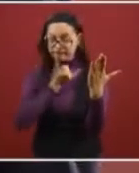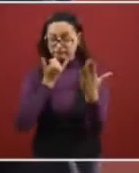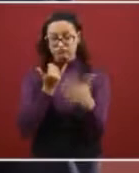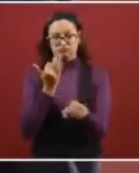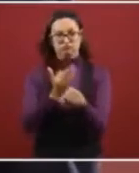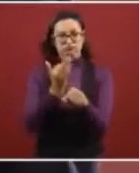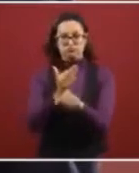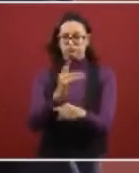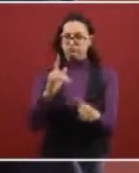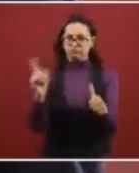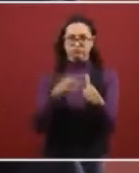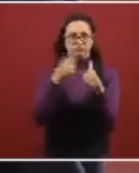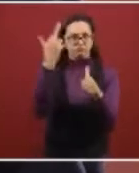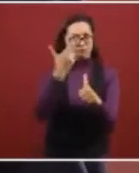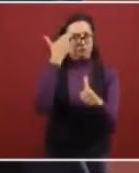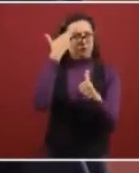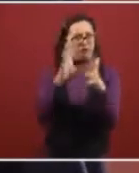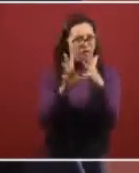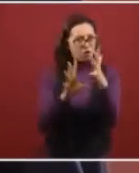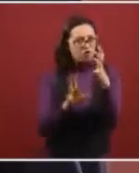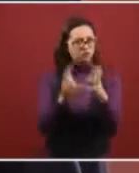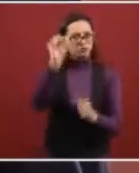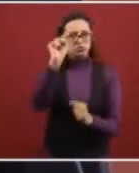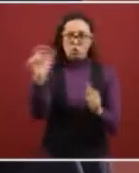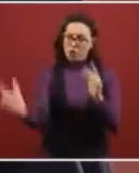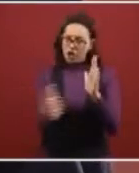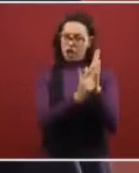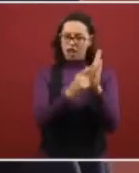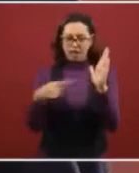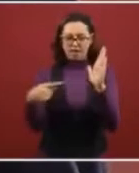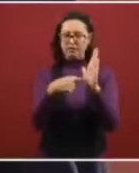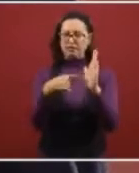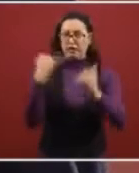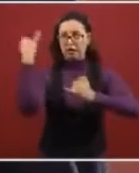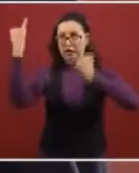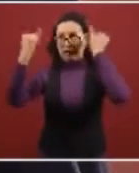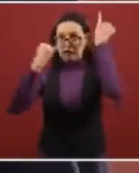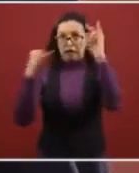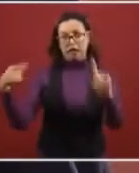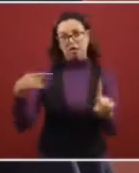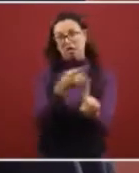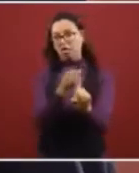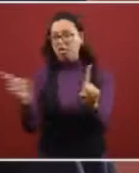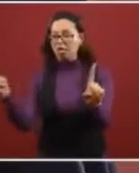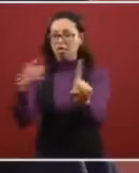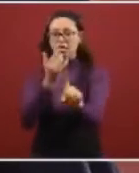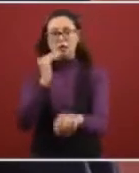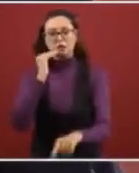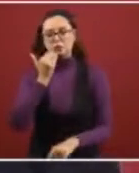Constitución, case this, si the law of laws, the Constitution, if it is necessary,